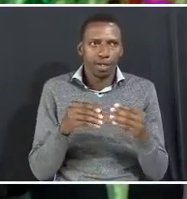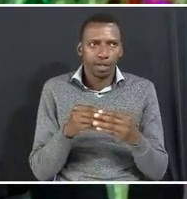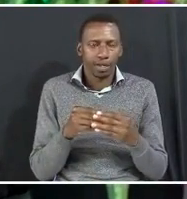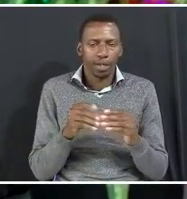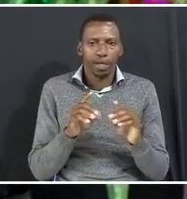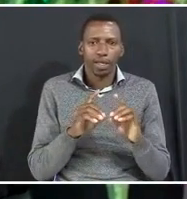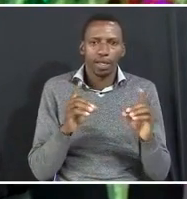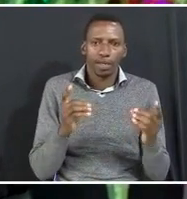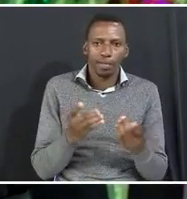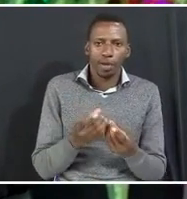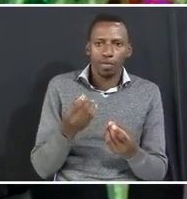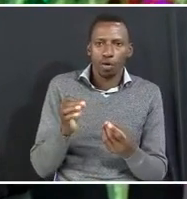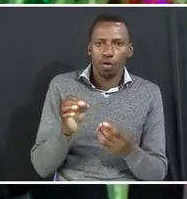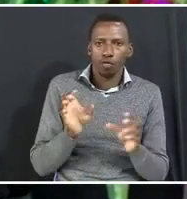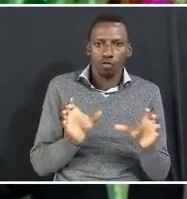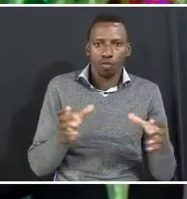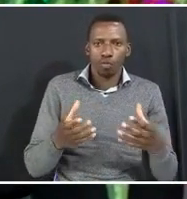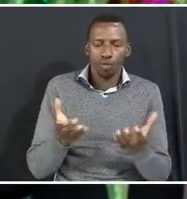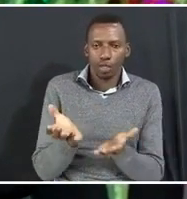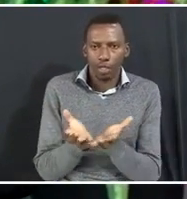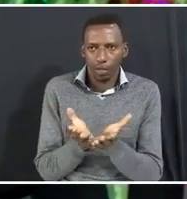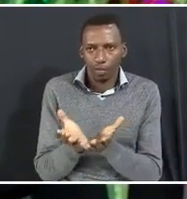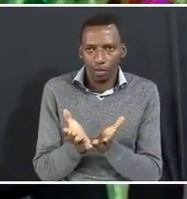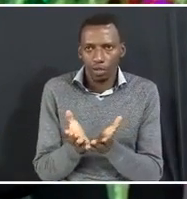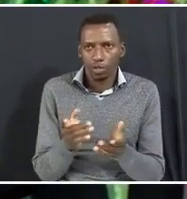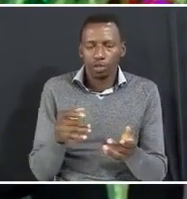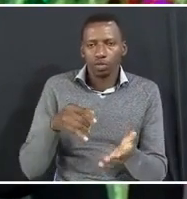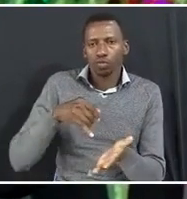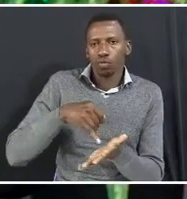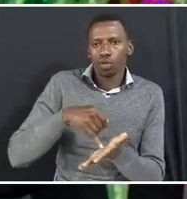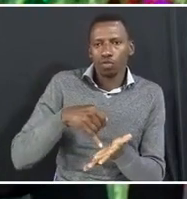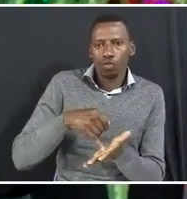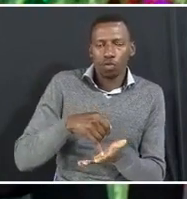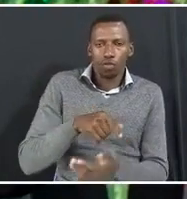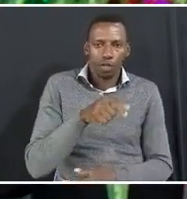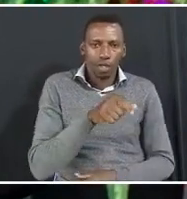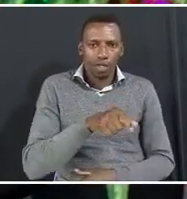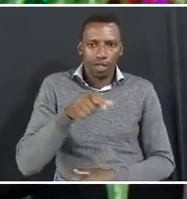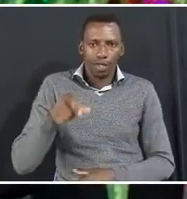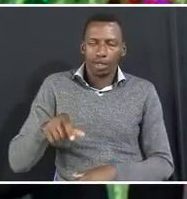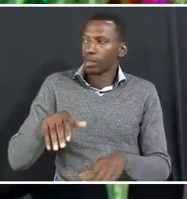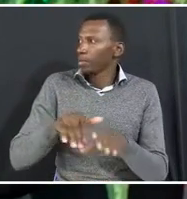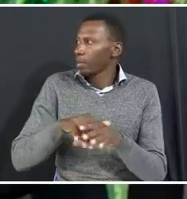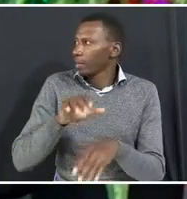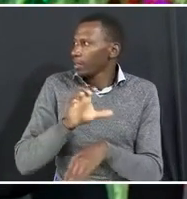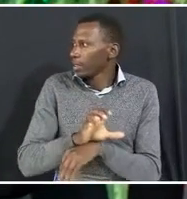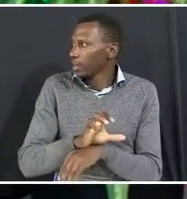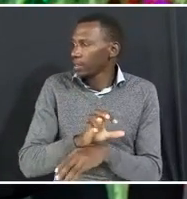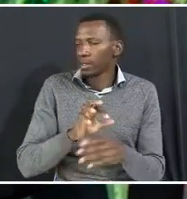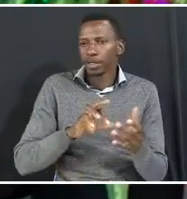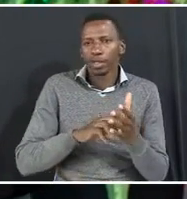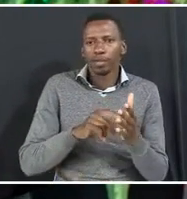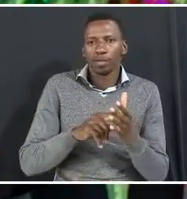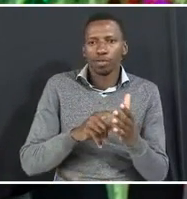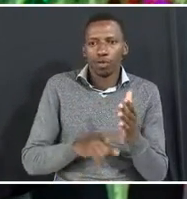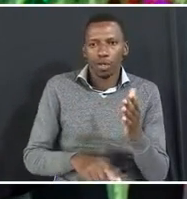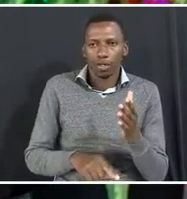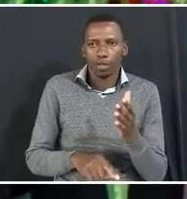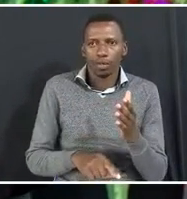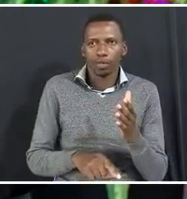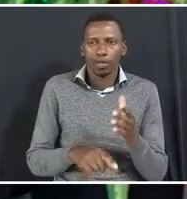Department of Community Services to involve every church member, meaning that ACS, which